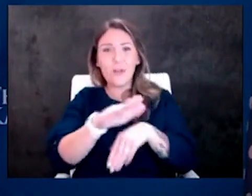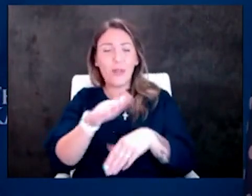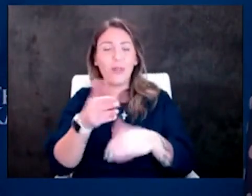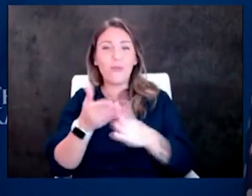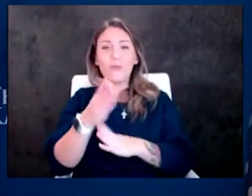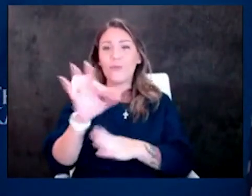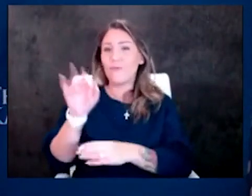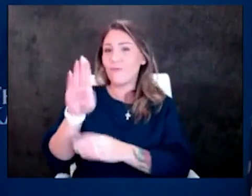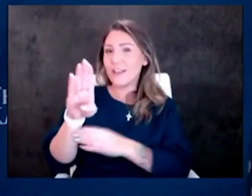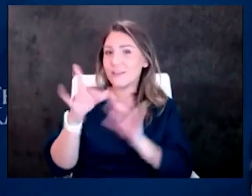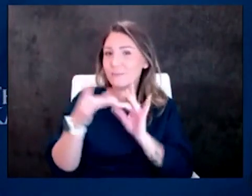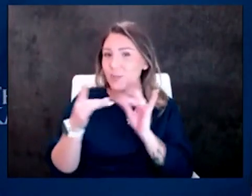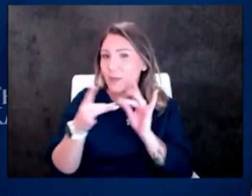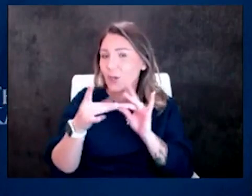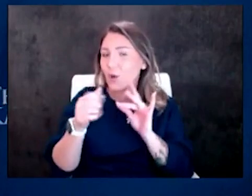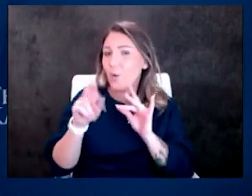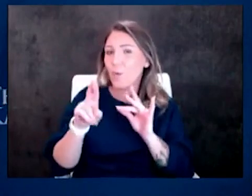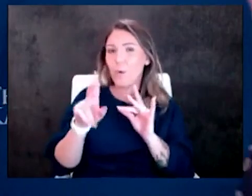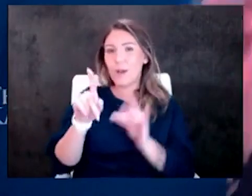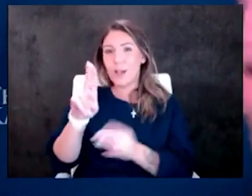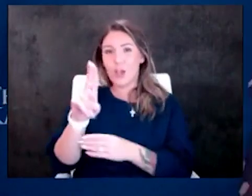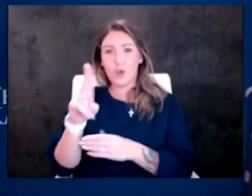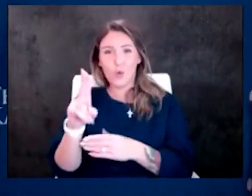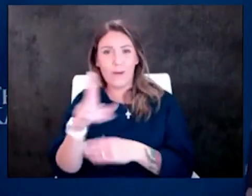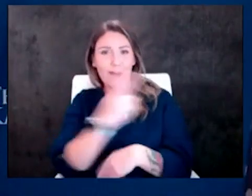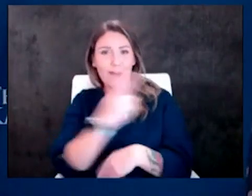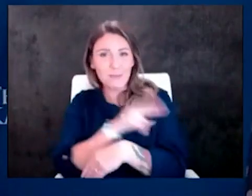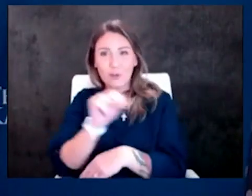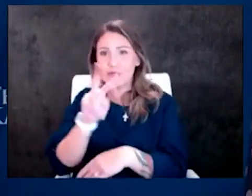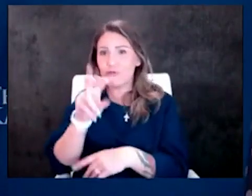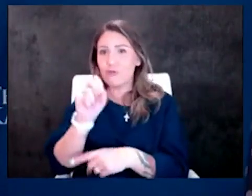them through KU Hospital News, or email them to